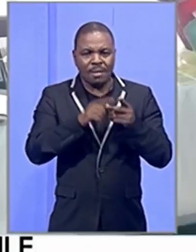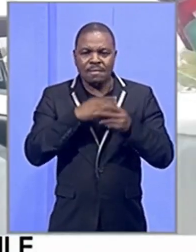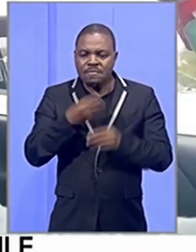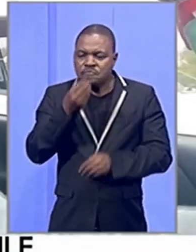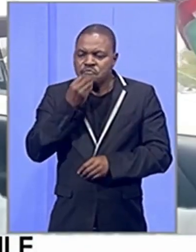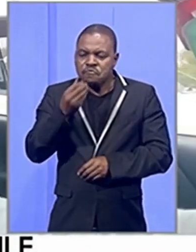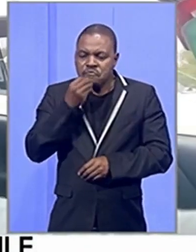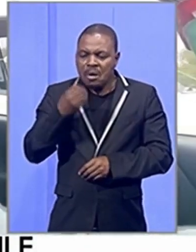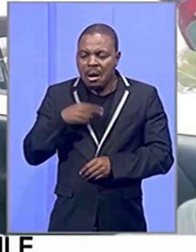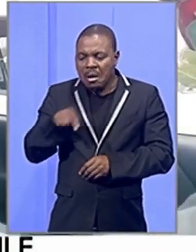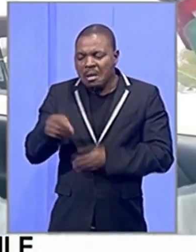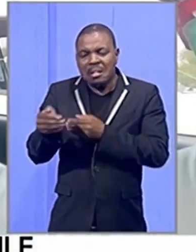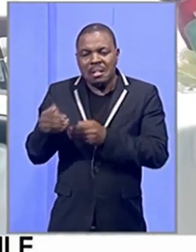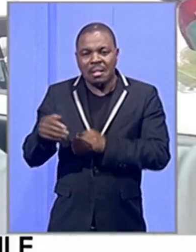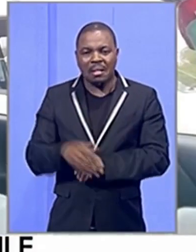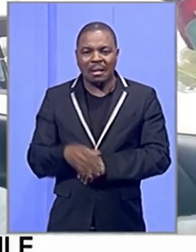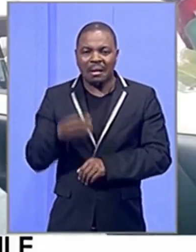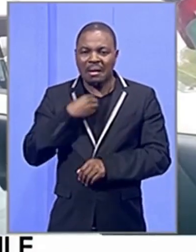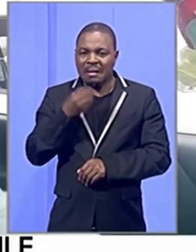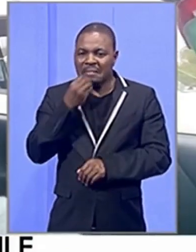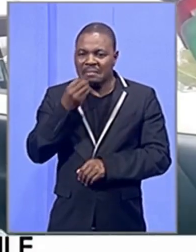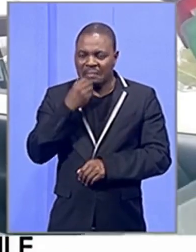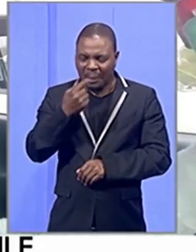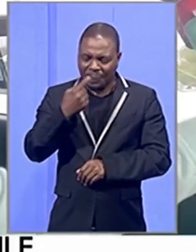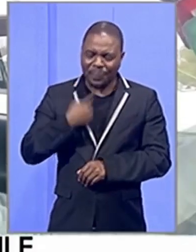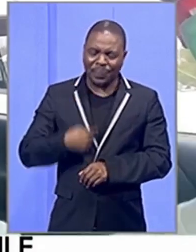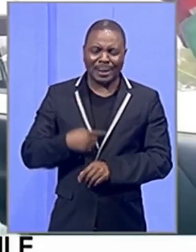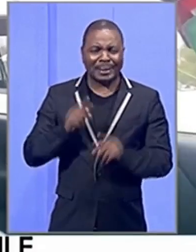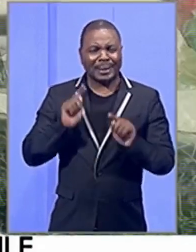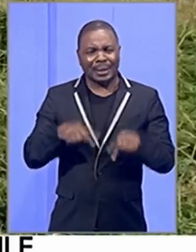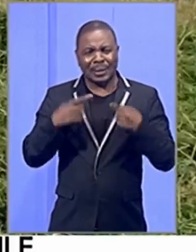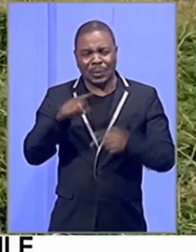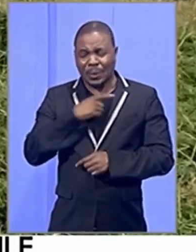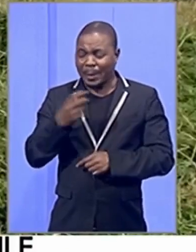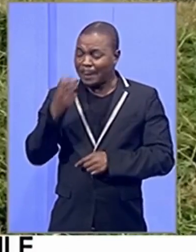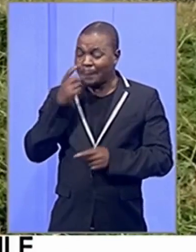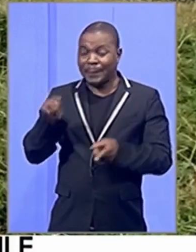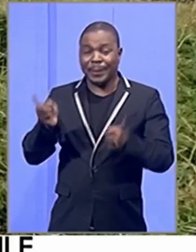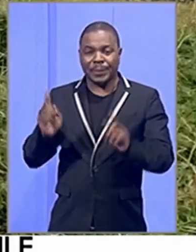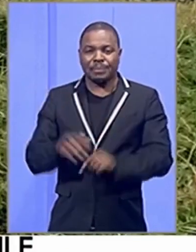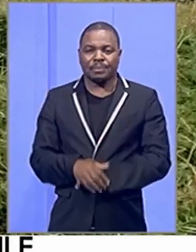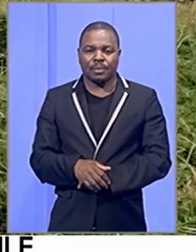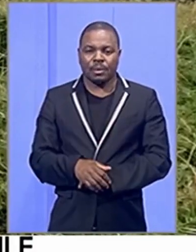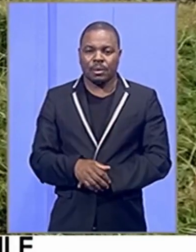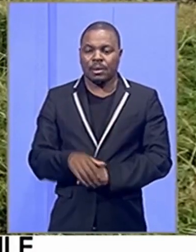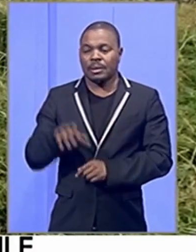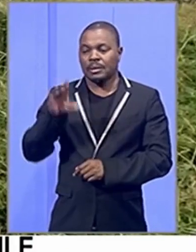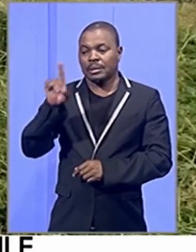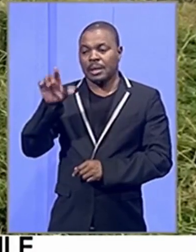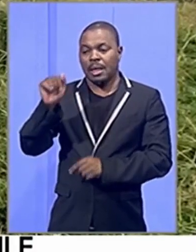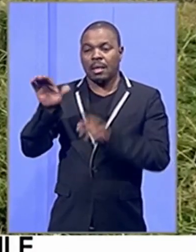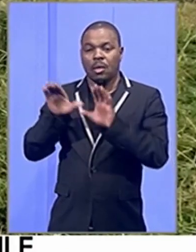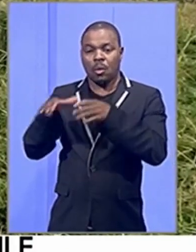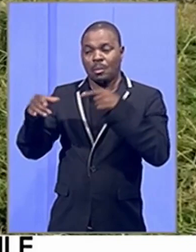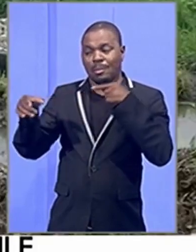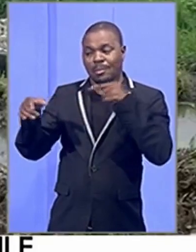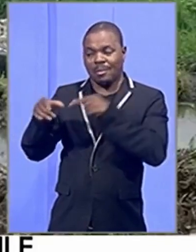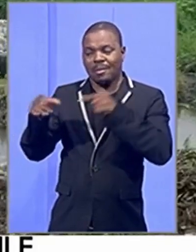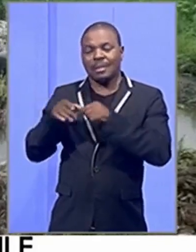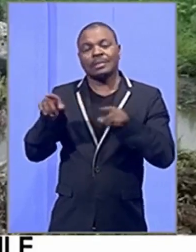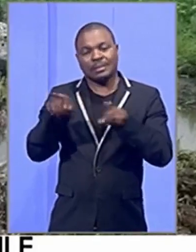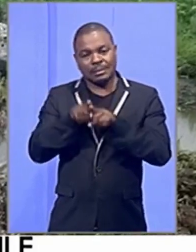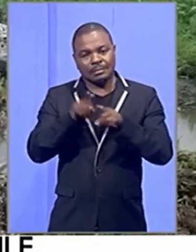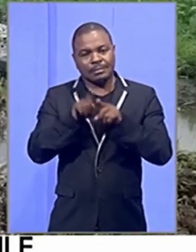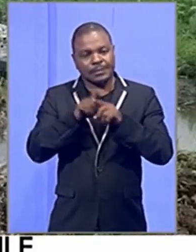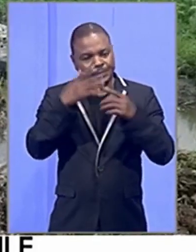mo ga yona mo le dijo tša re ja di sa feta gabotse because of this storage. Lekoko kganetso la Democratic Alliance lo tsere